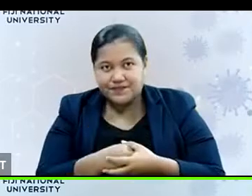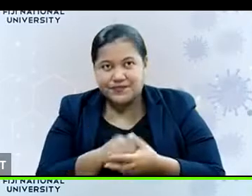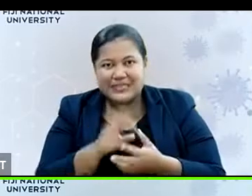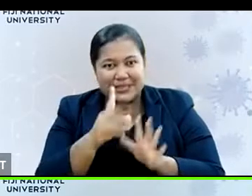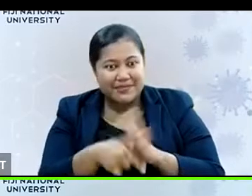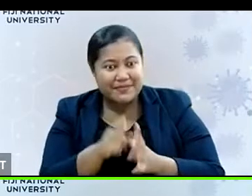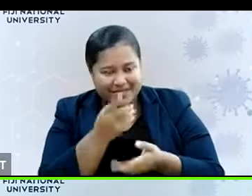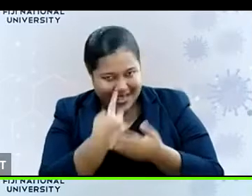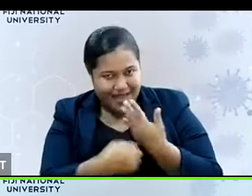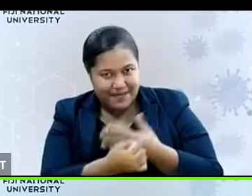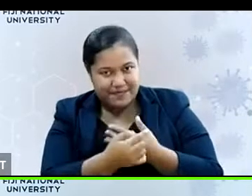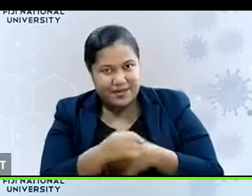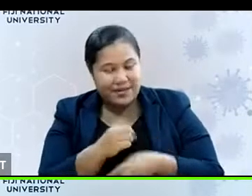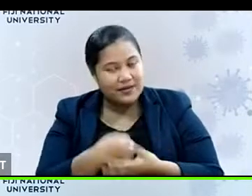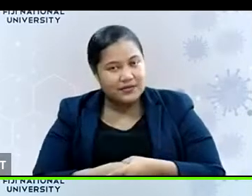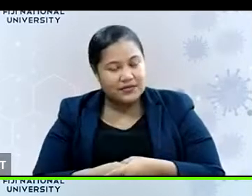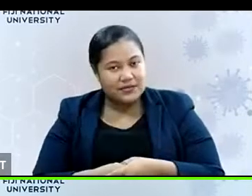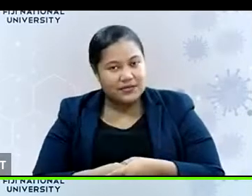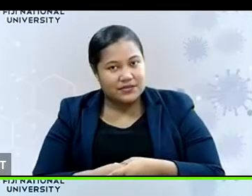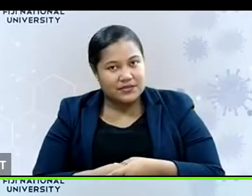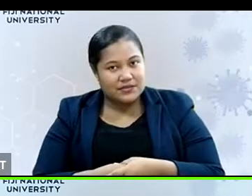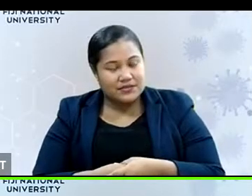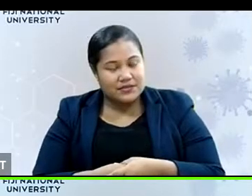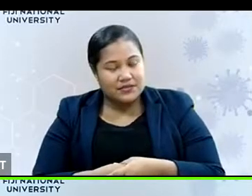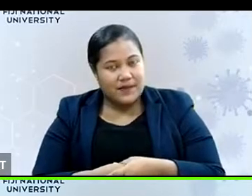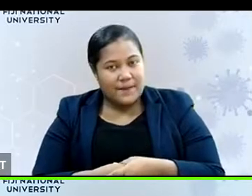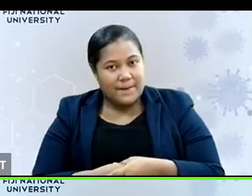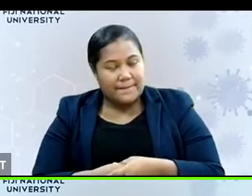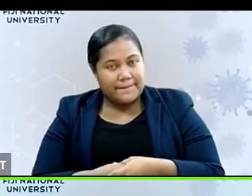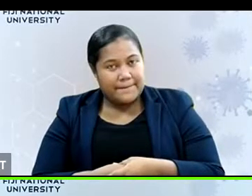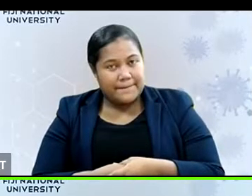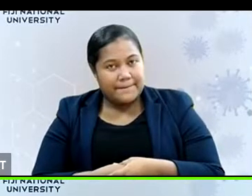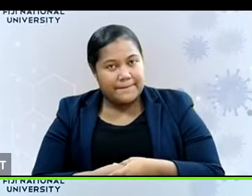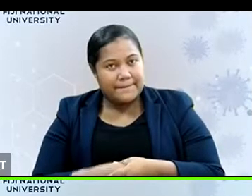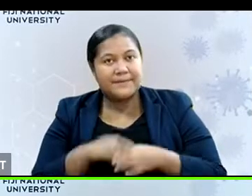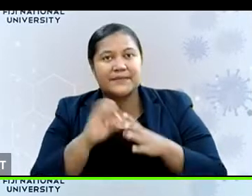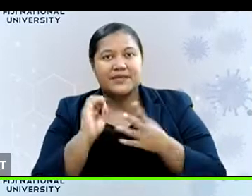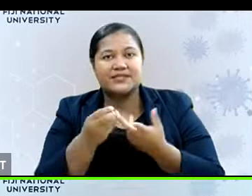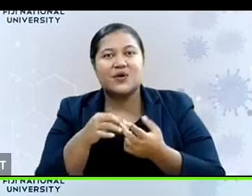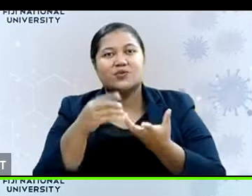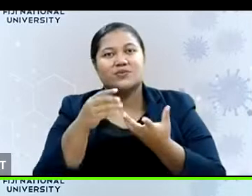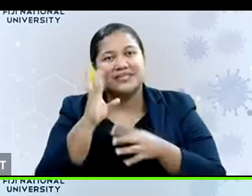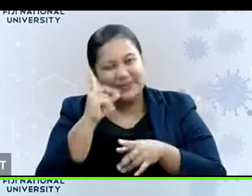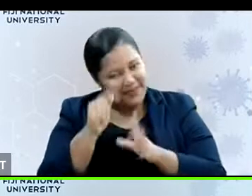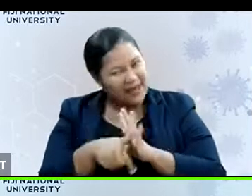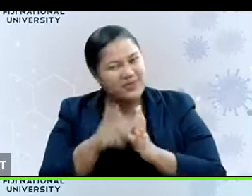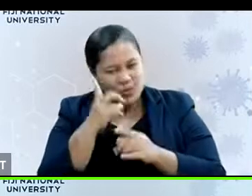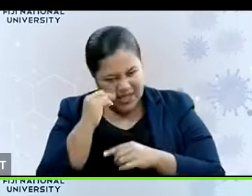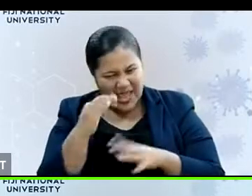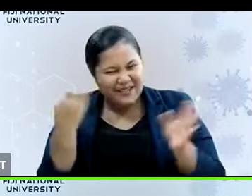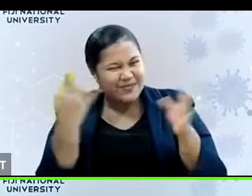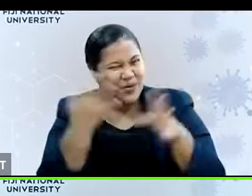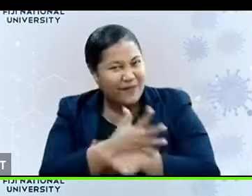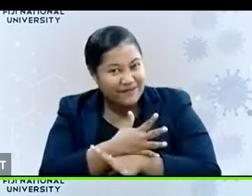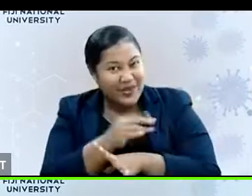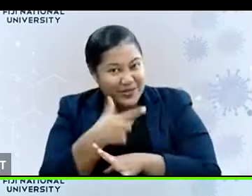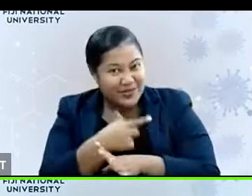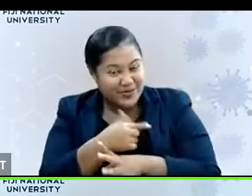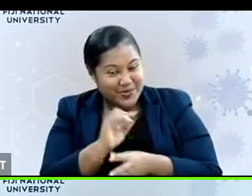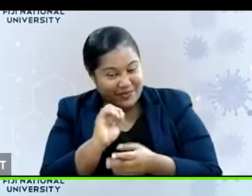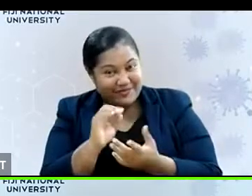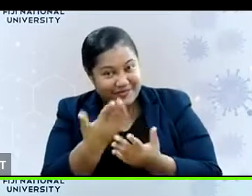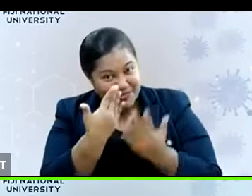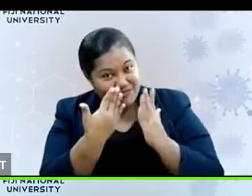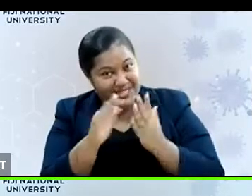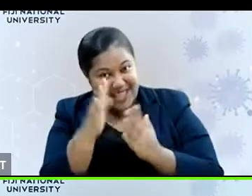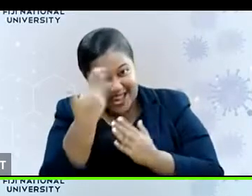from this sort of testing. It's highly accurate testing. What there can be some confusion around is, because